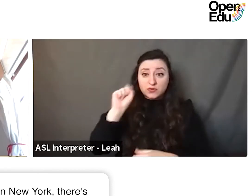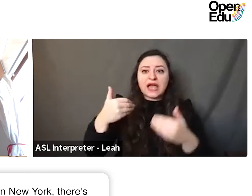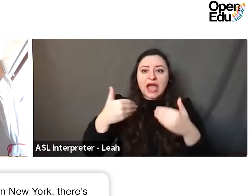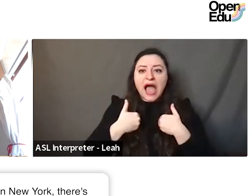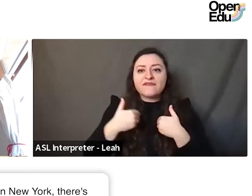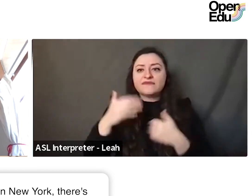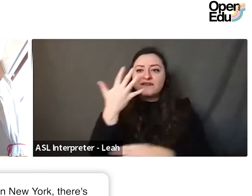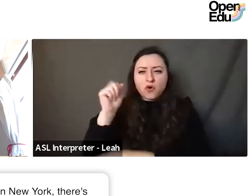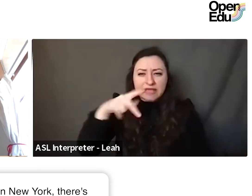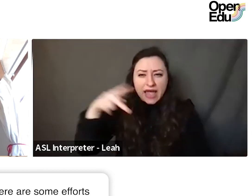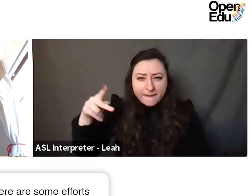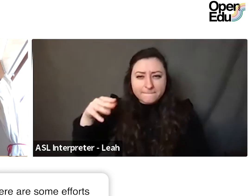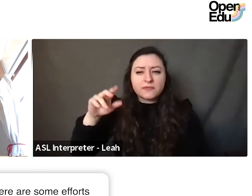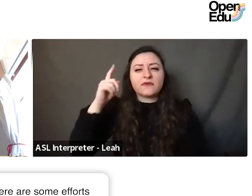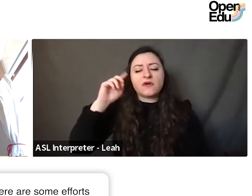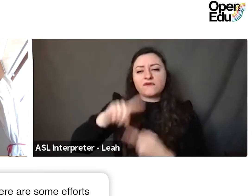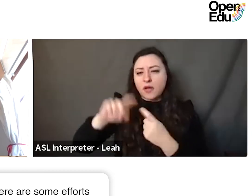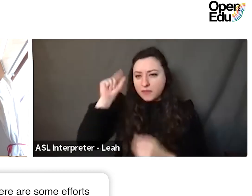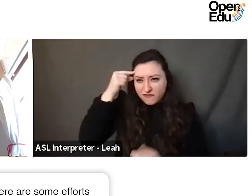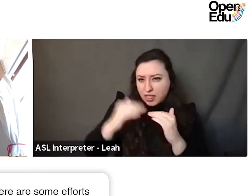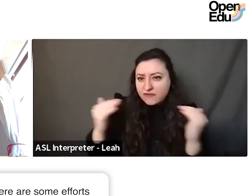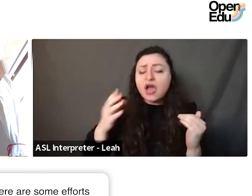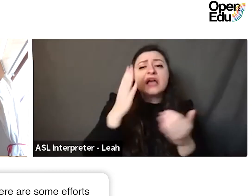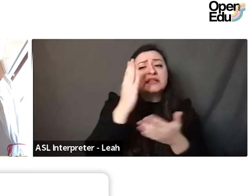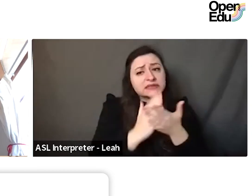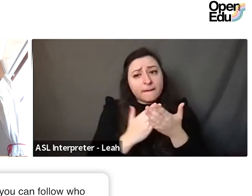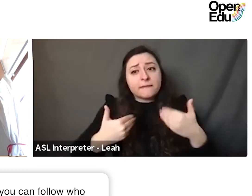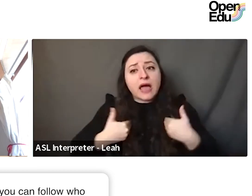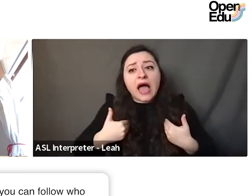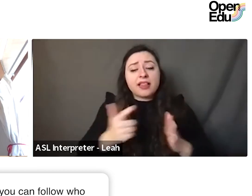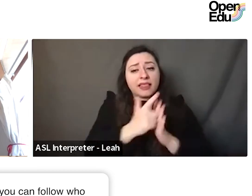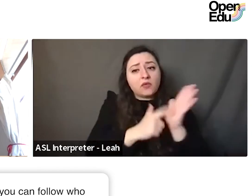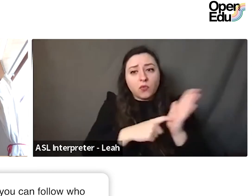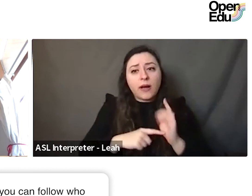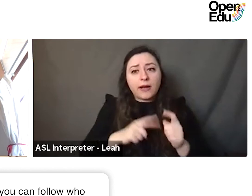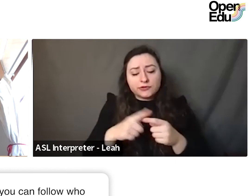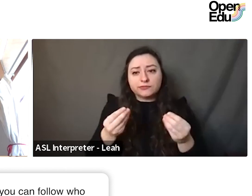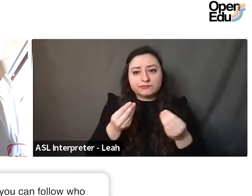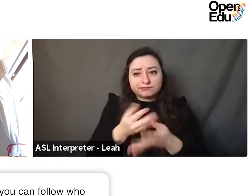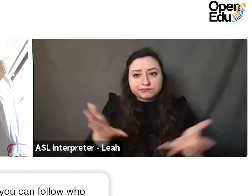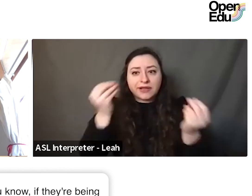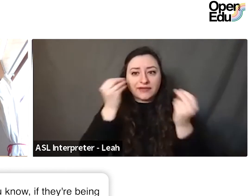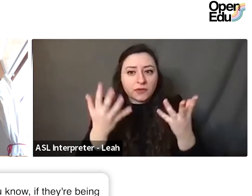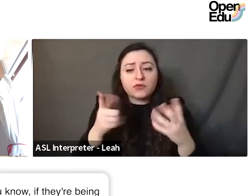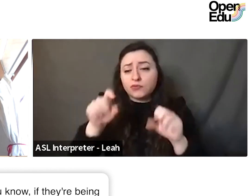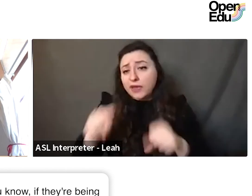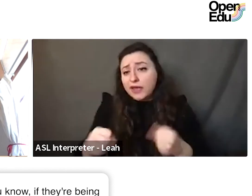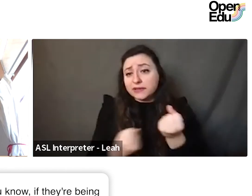in New York, there's the New York Fashion Act. So there are some efforts at due diligence legislation, and you can follow who is supporting those,